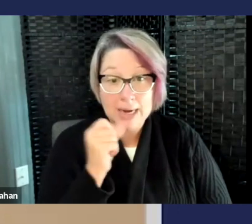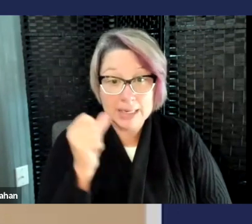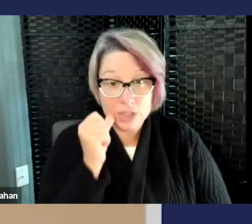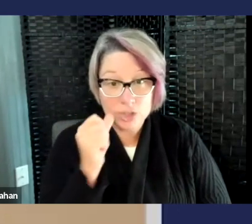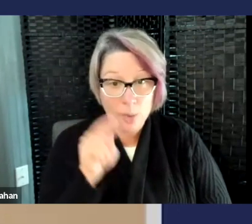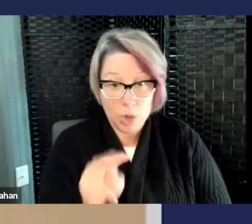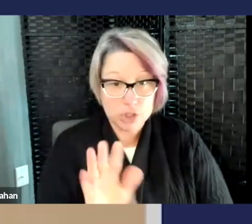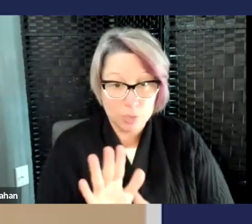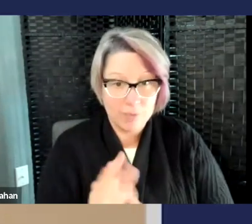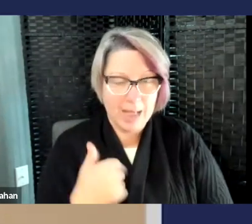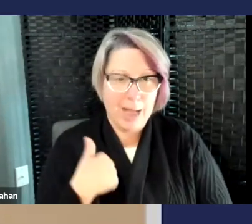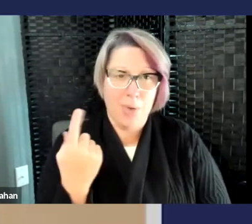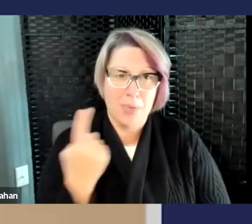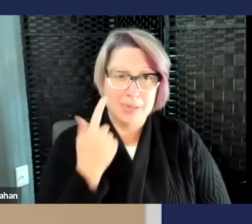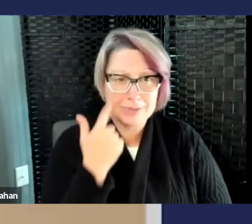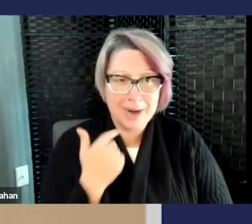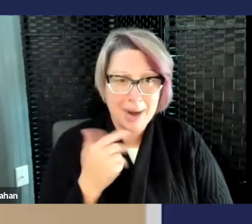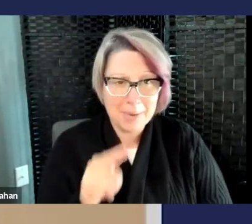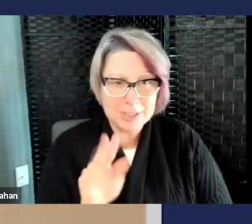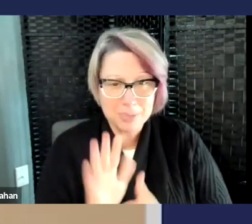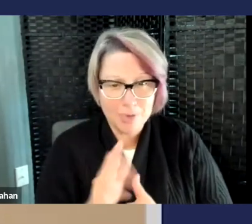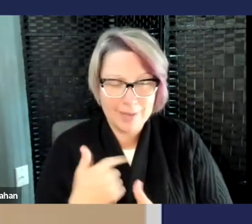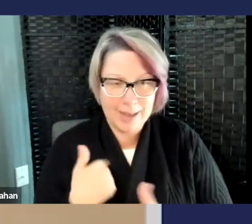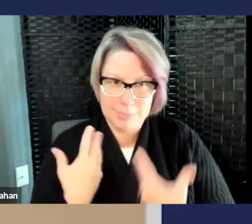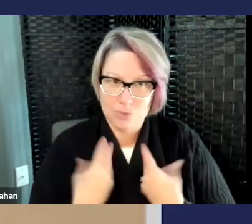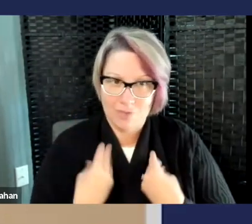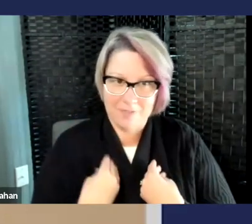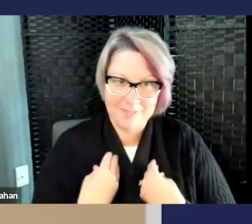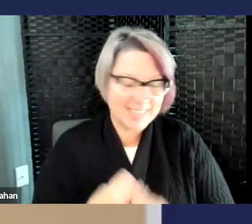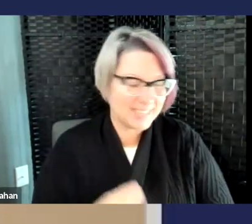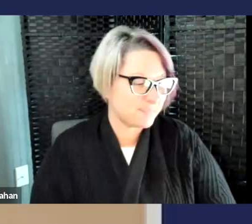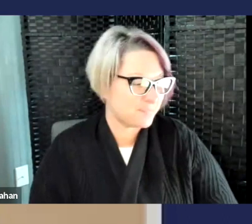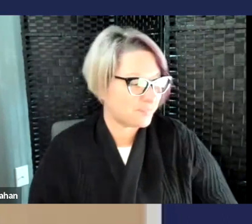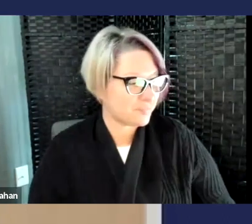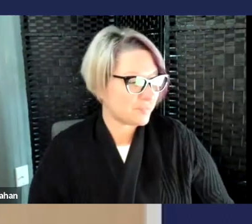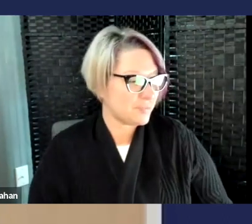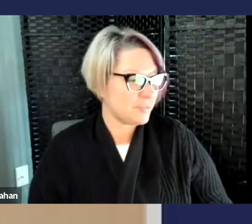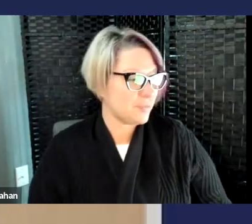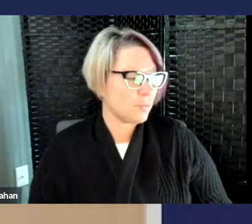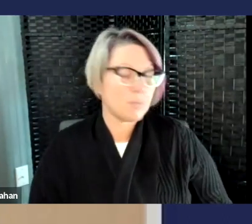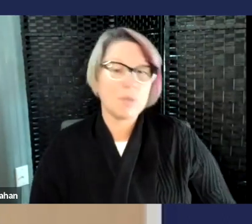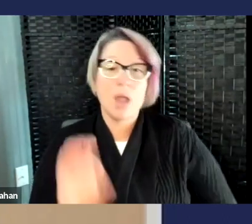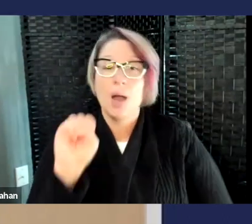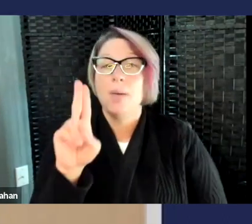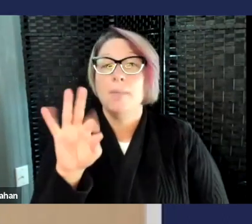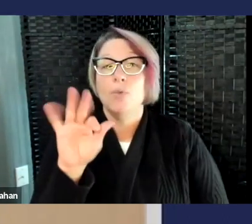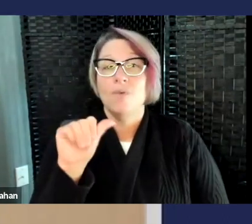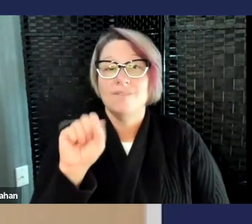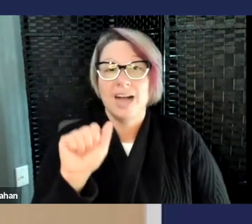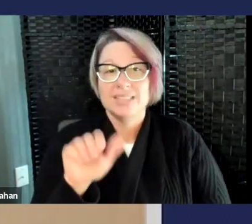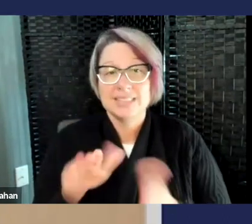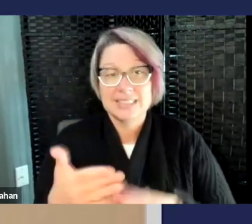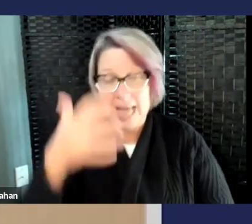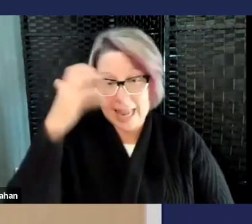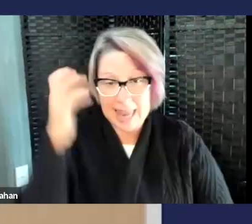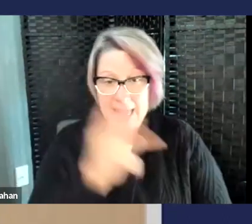watching movies all the time. All the time. I'm a big softie. And when Mufasa died in Lion King, of course.